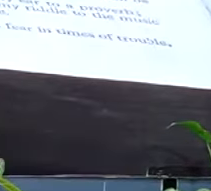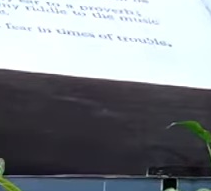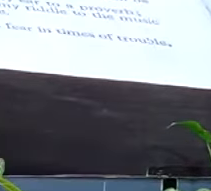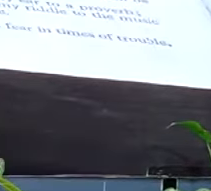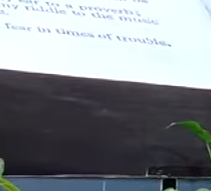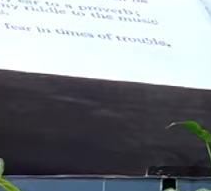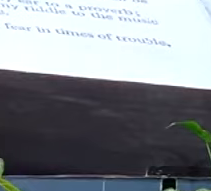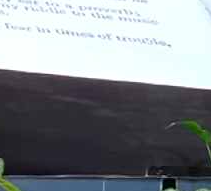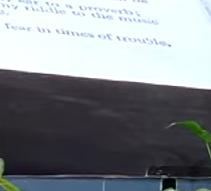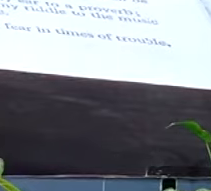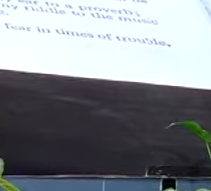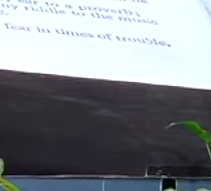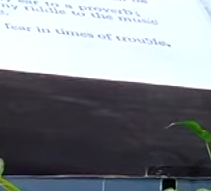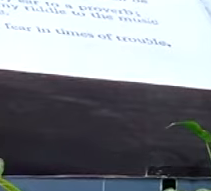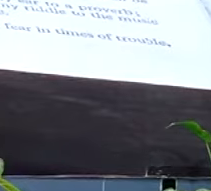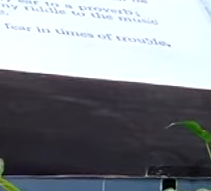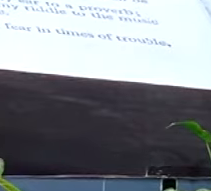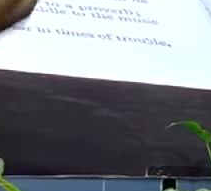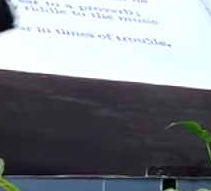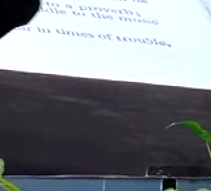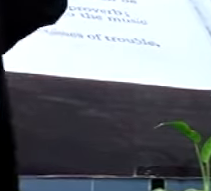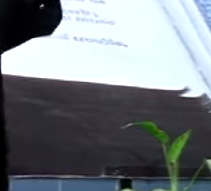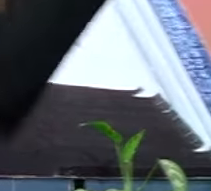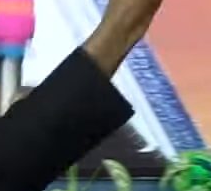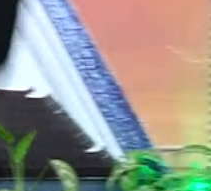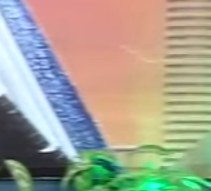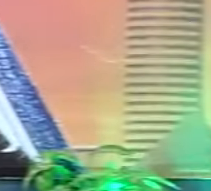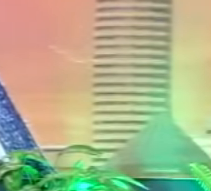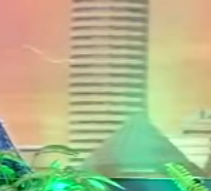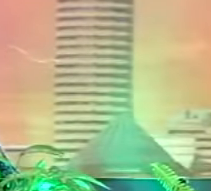following: blessed is he that readeth